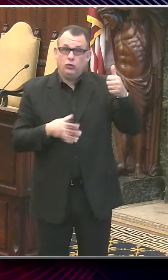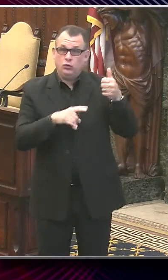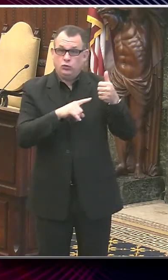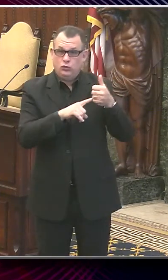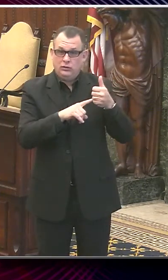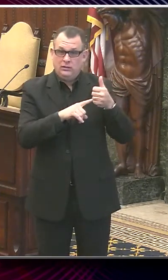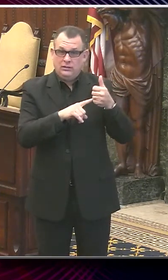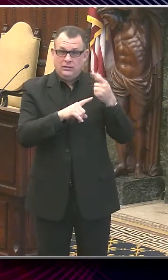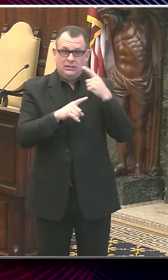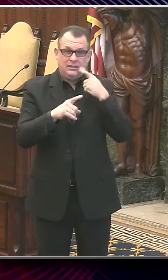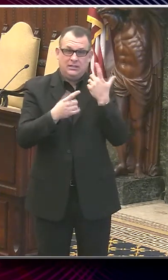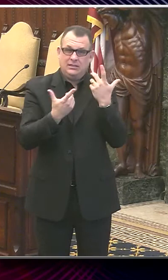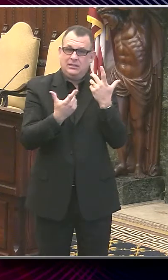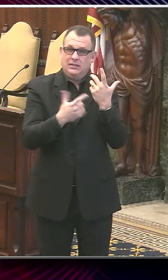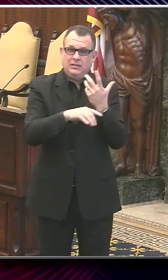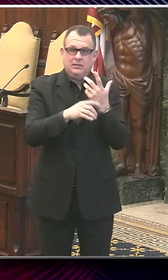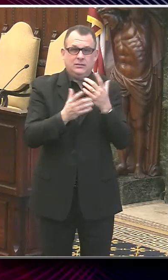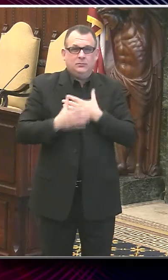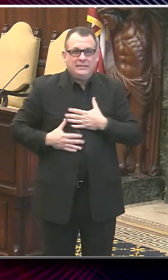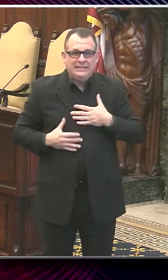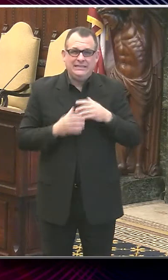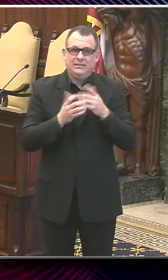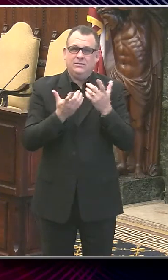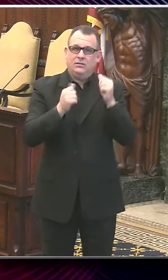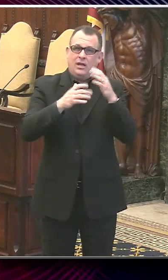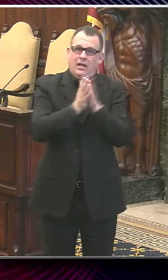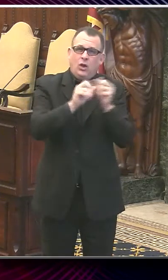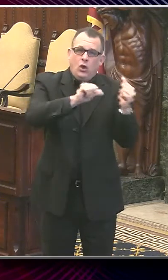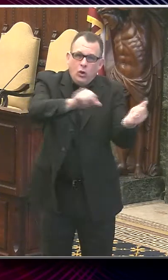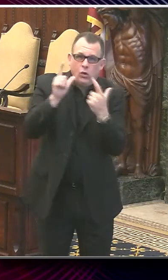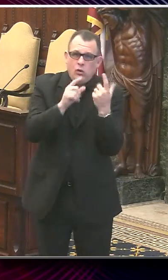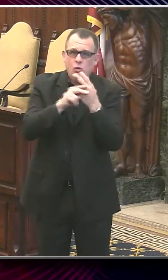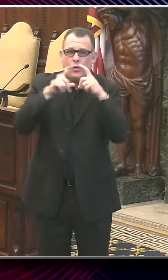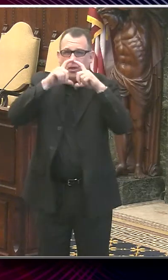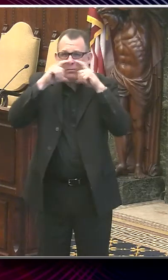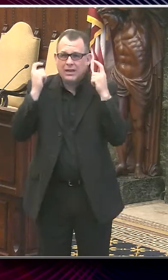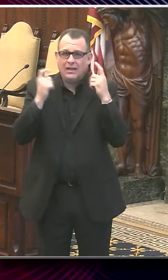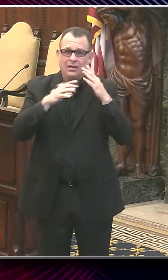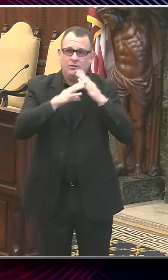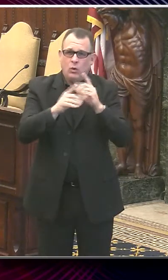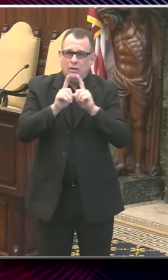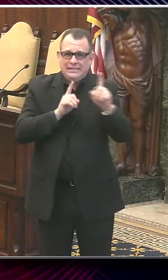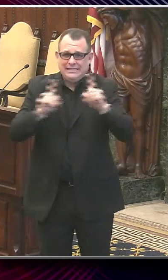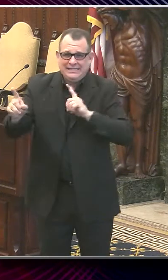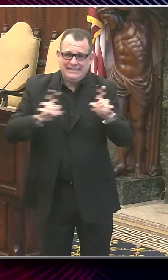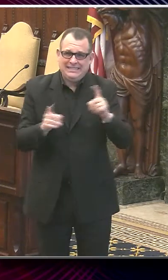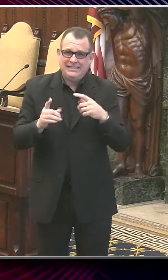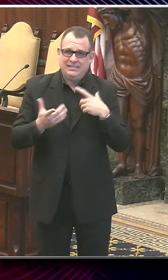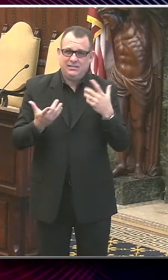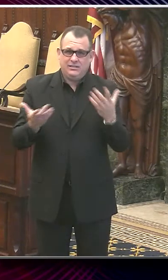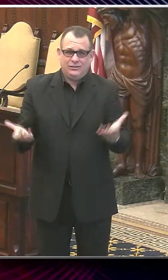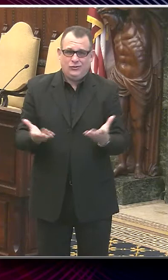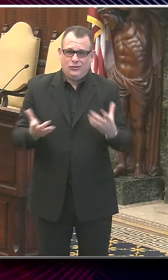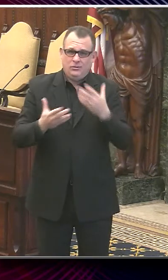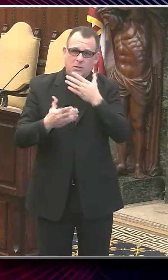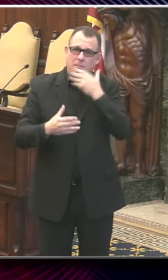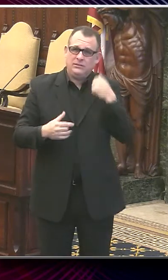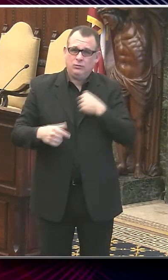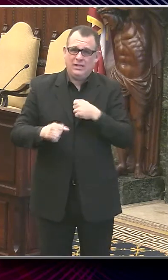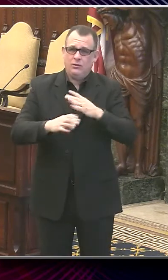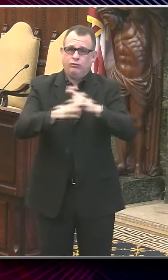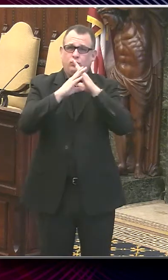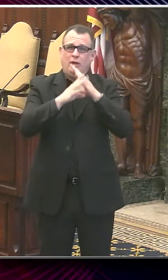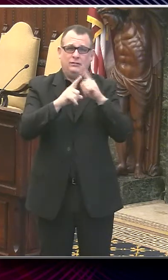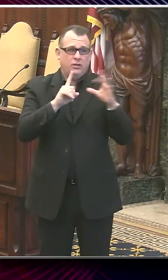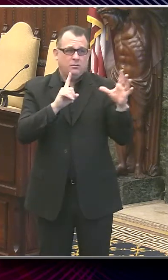masks and keep their distance. So I want to make that same plea here. Everybody needs to do what they can to prevent catching the infection